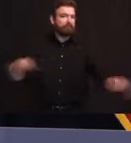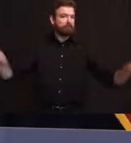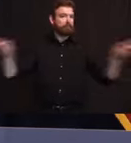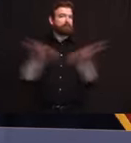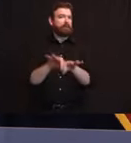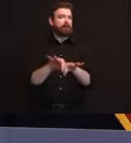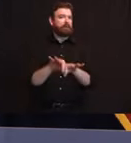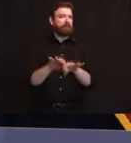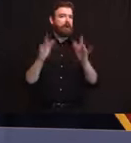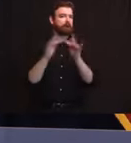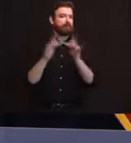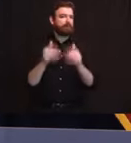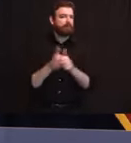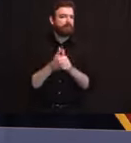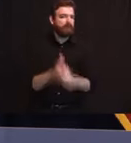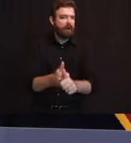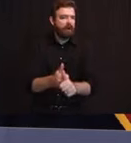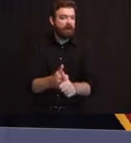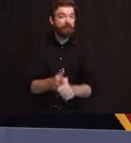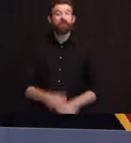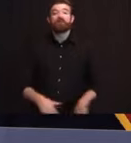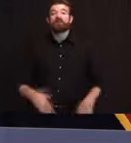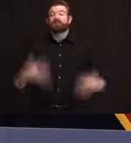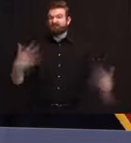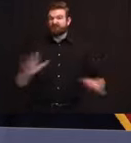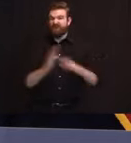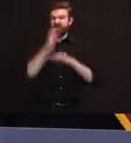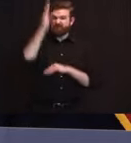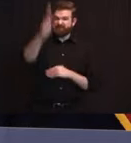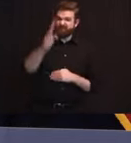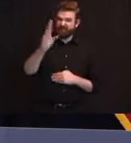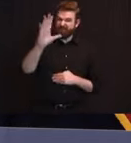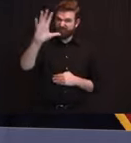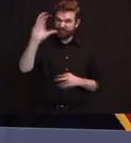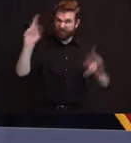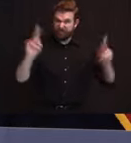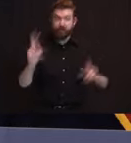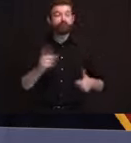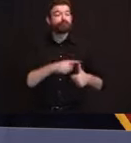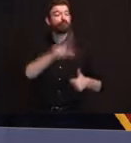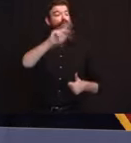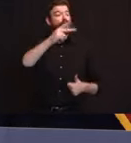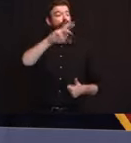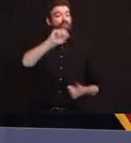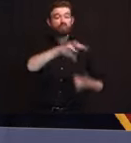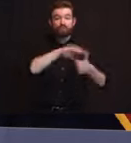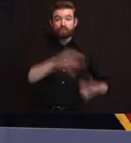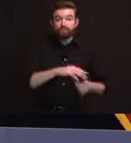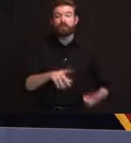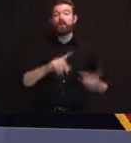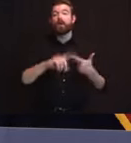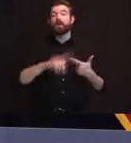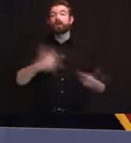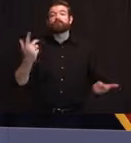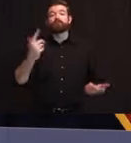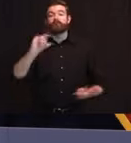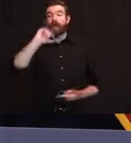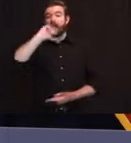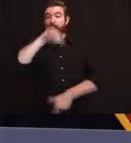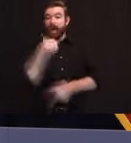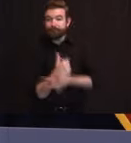individuals, Rutgers students, alumni, and others have submitted applications for this work. At the